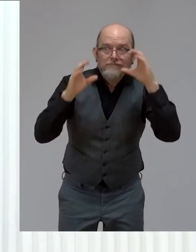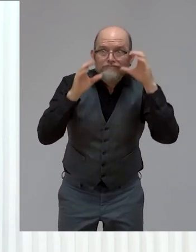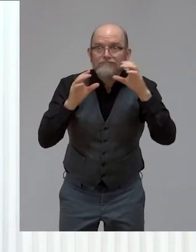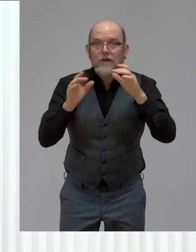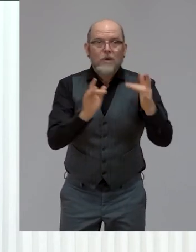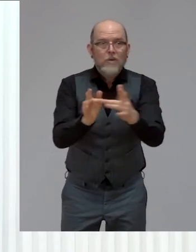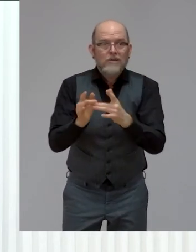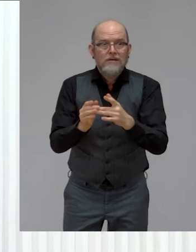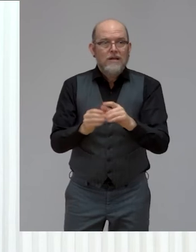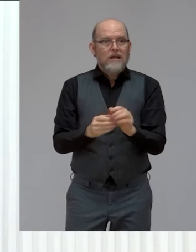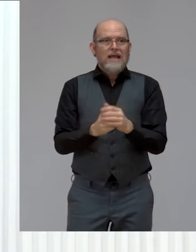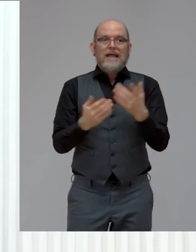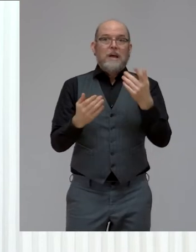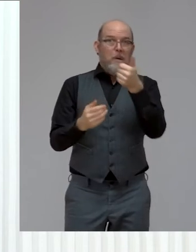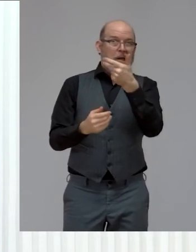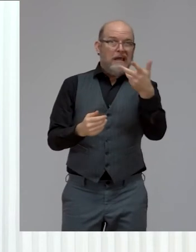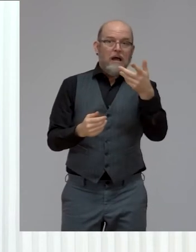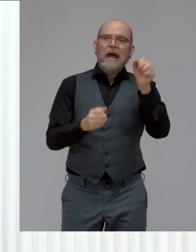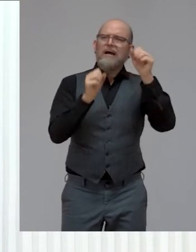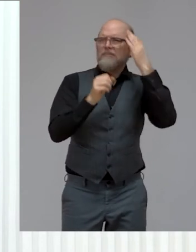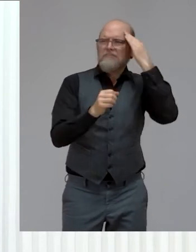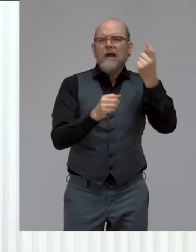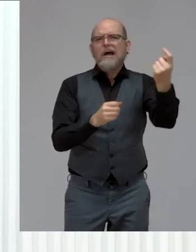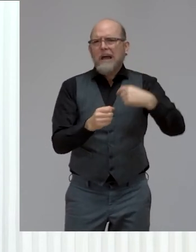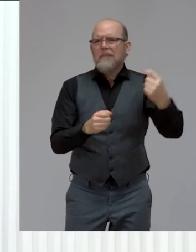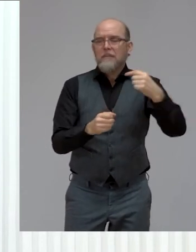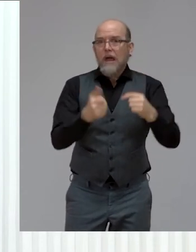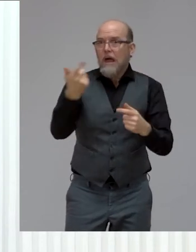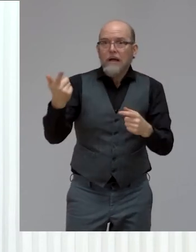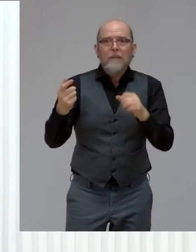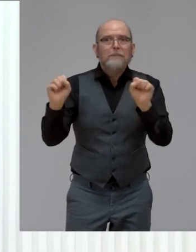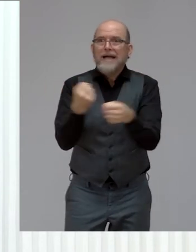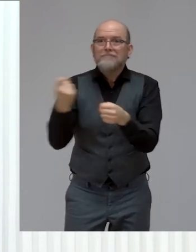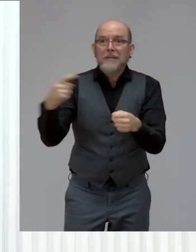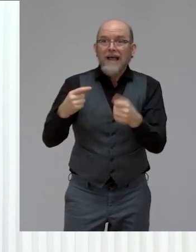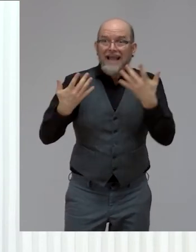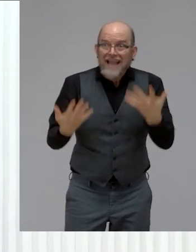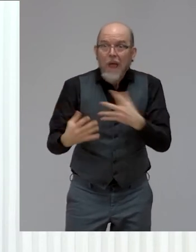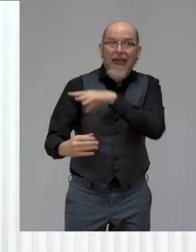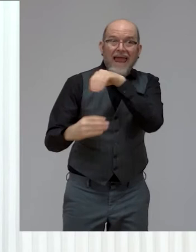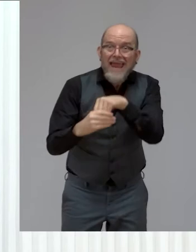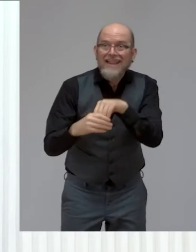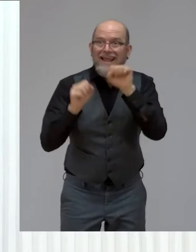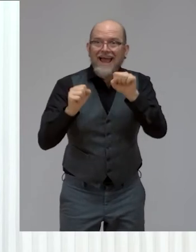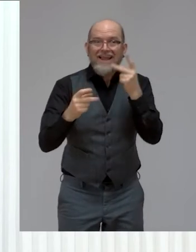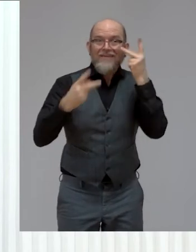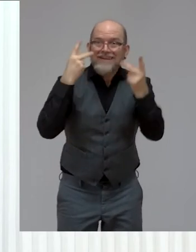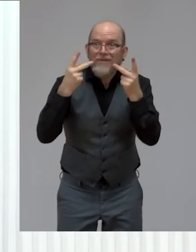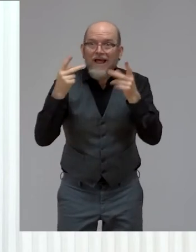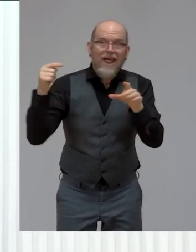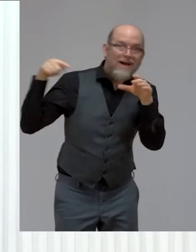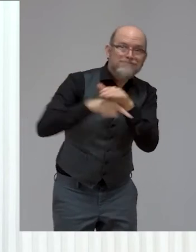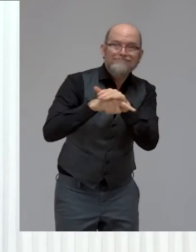have been able to join us in any other circumstances than those in which we are currently